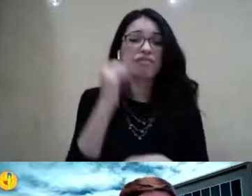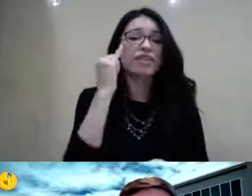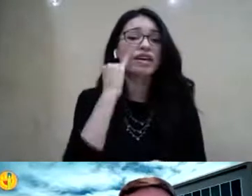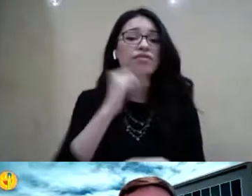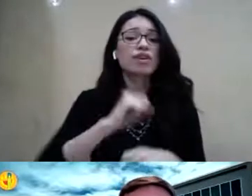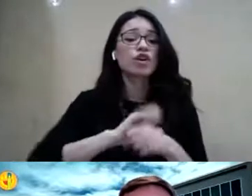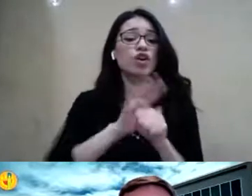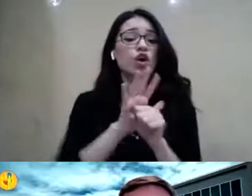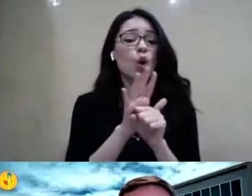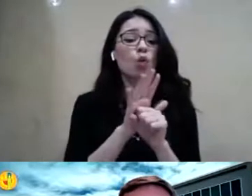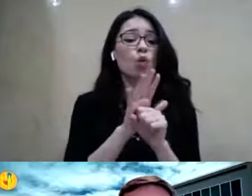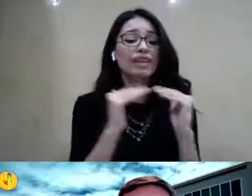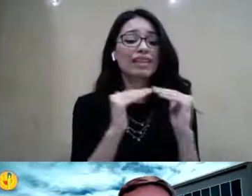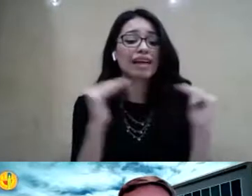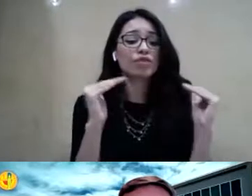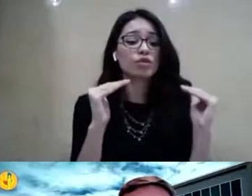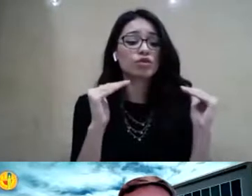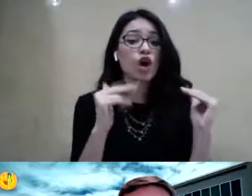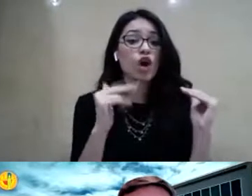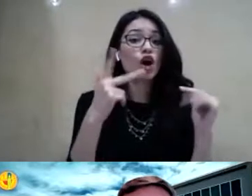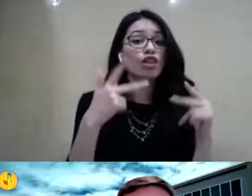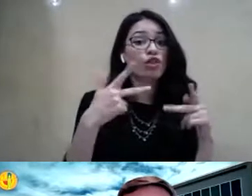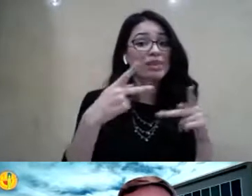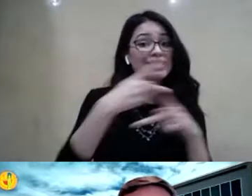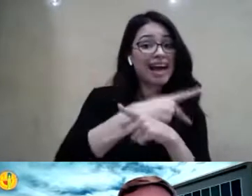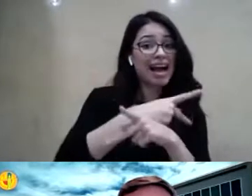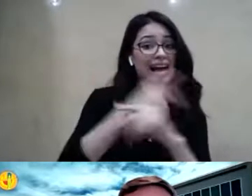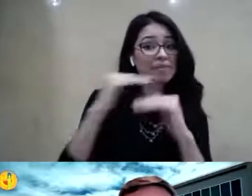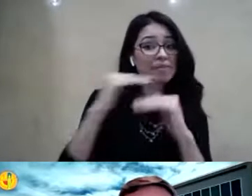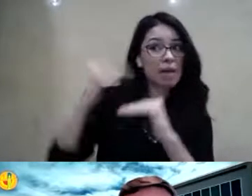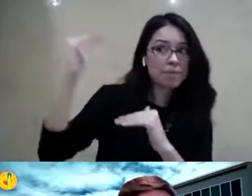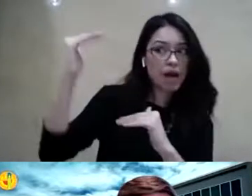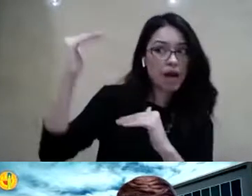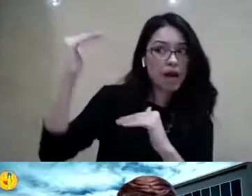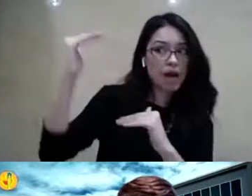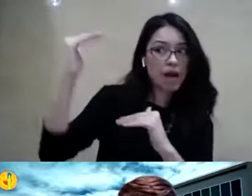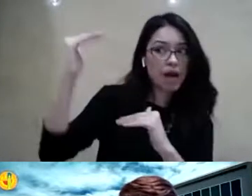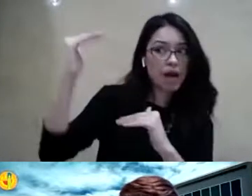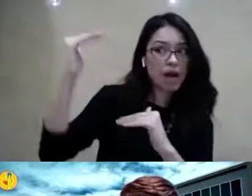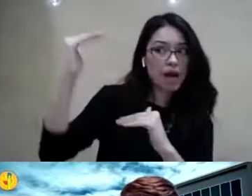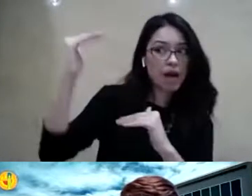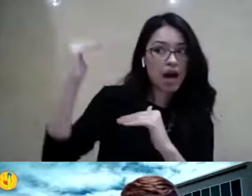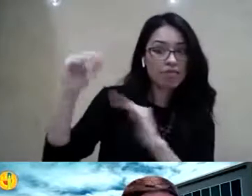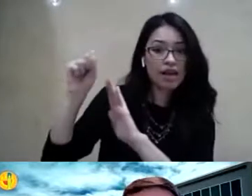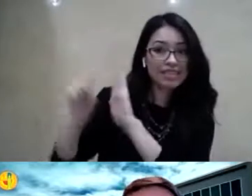state standard, COVID levels are 3 times the state standard. So while an individual